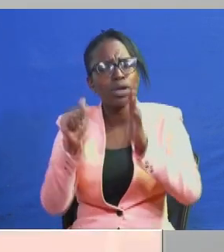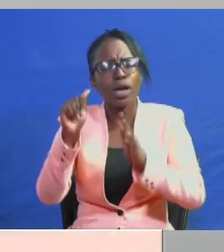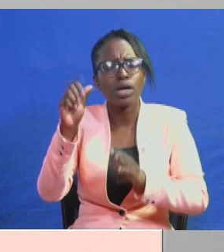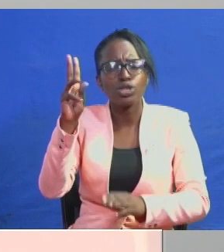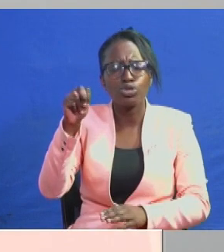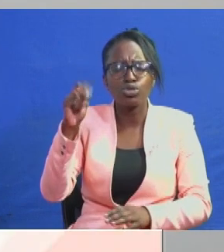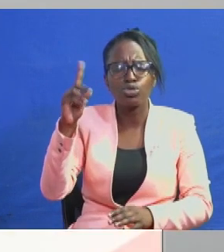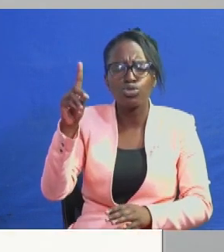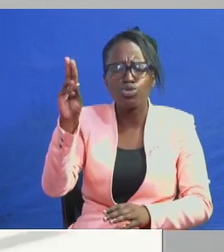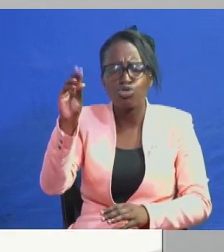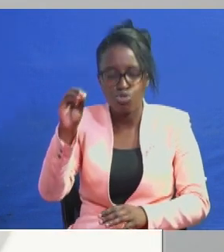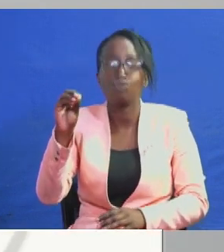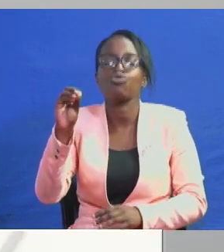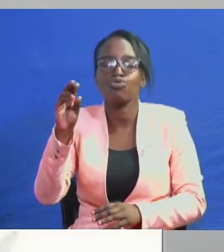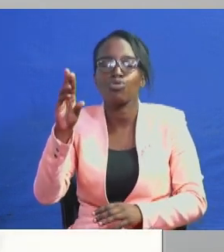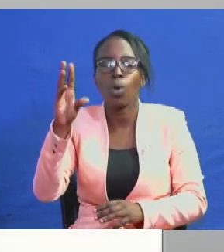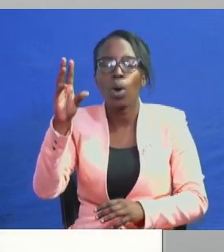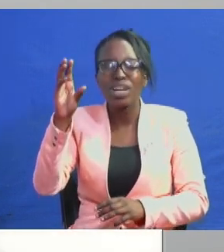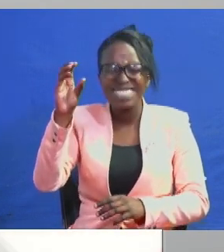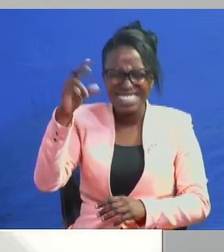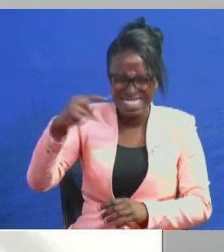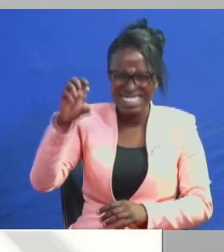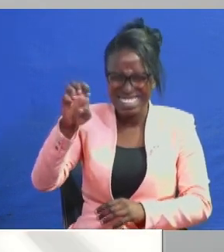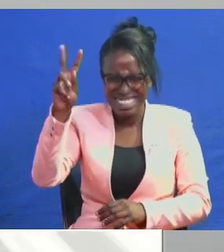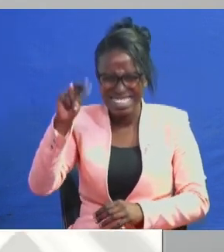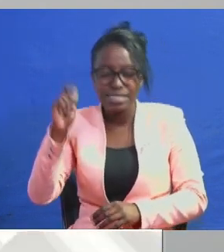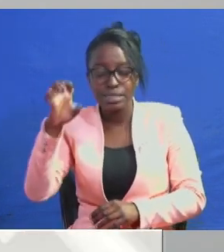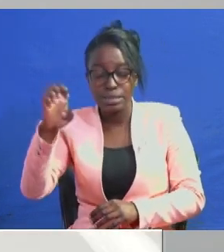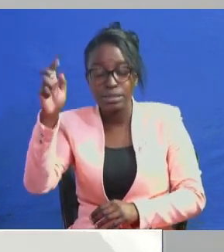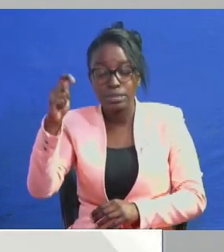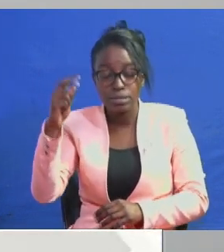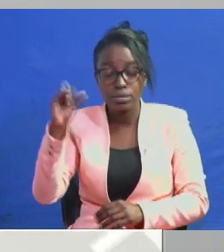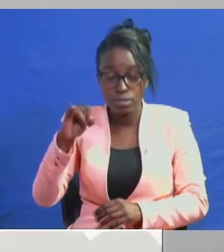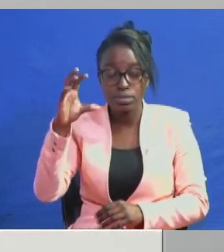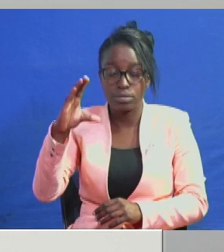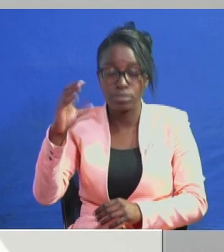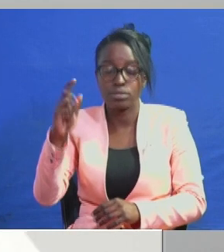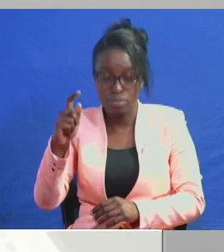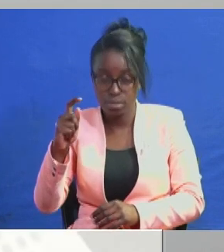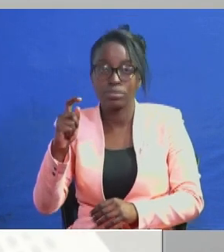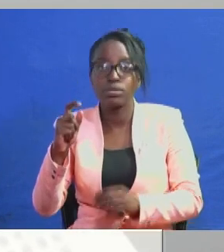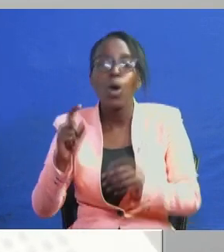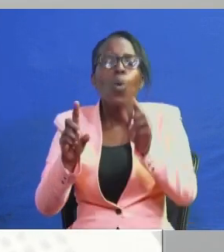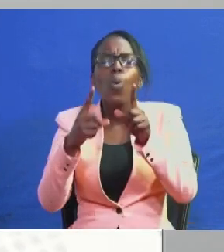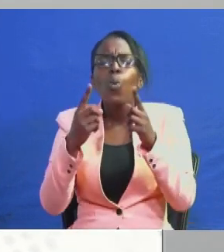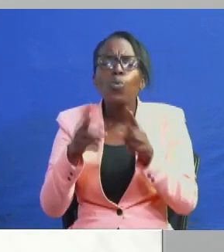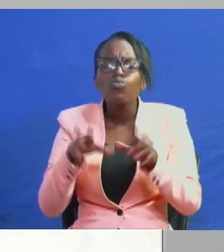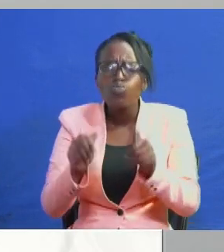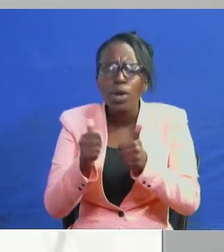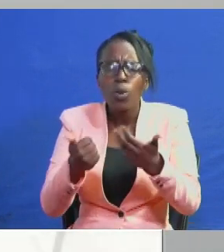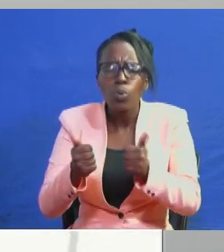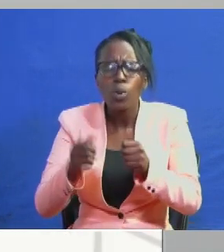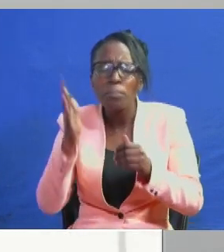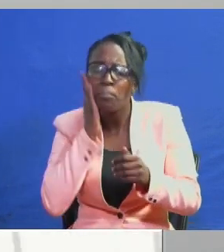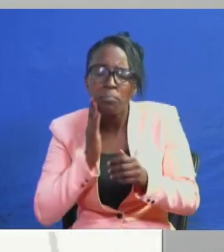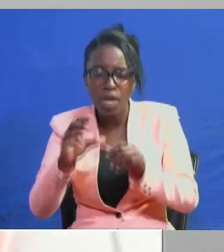It's associated with androgens, and we tend to term the androgens as the male hormones. So for men, becomes quite